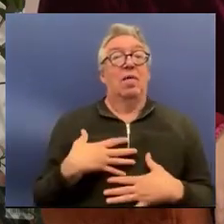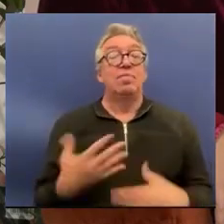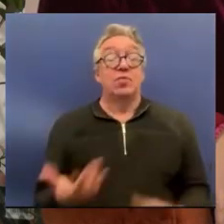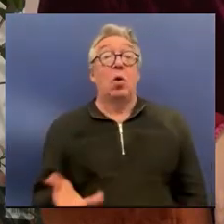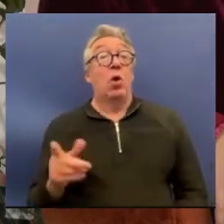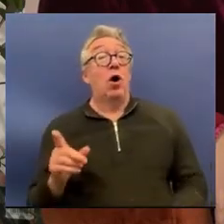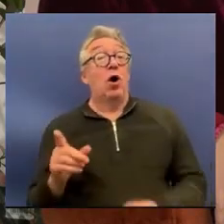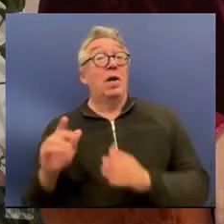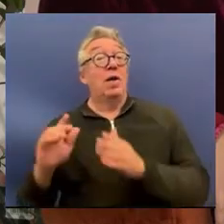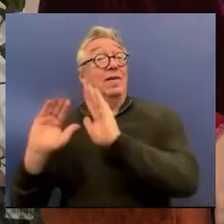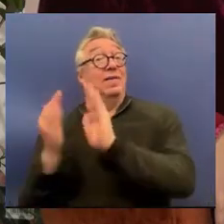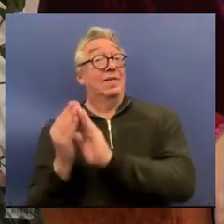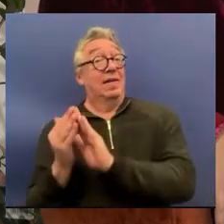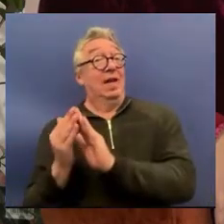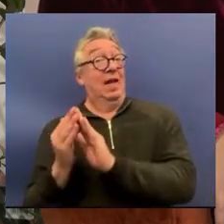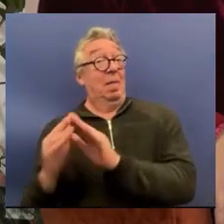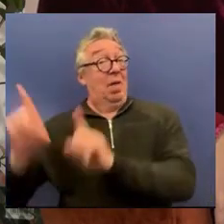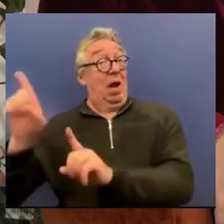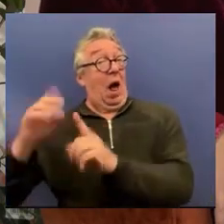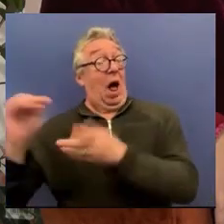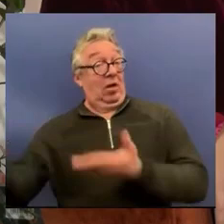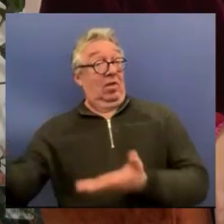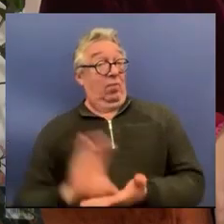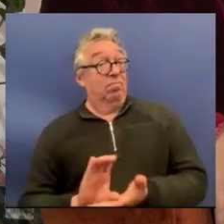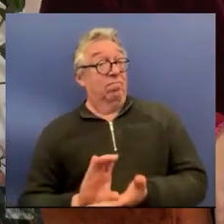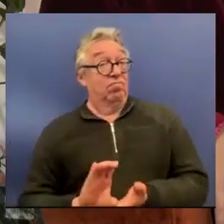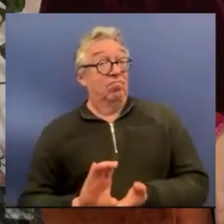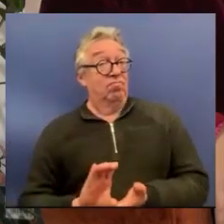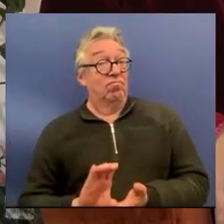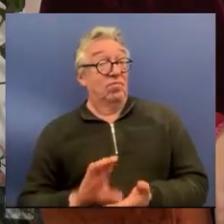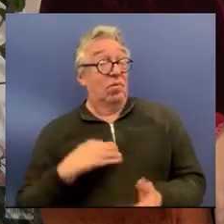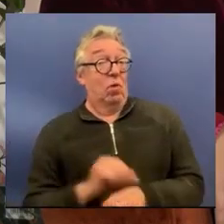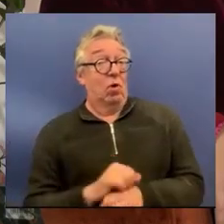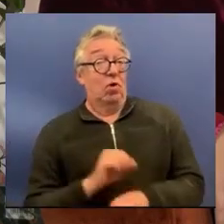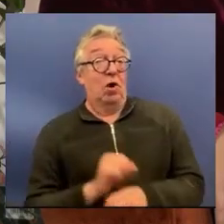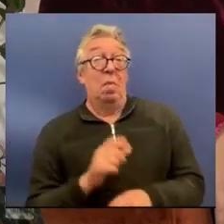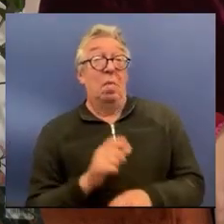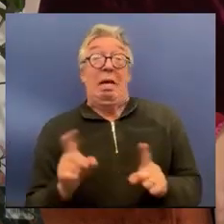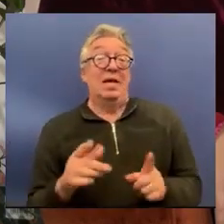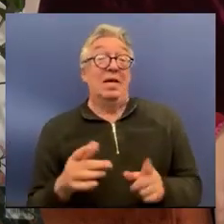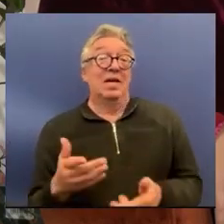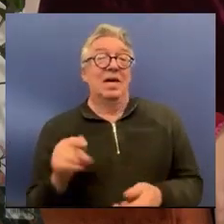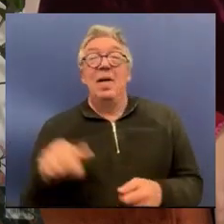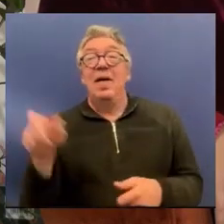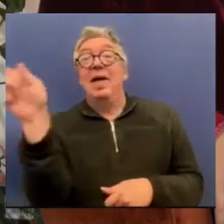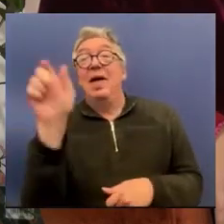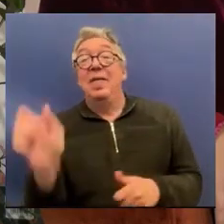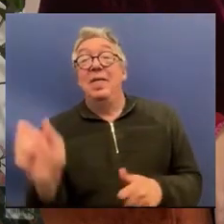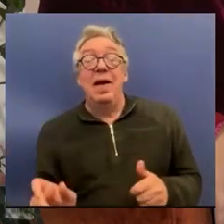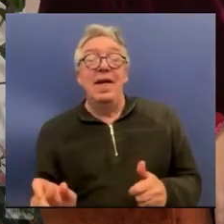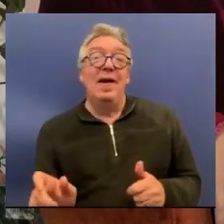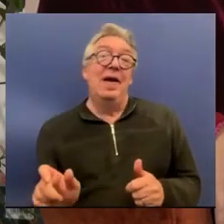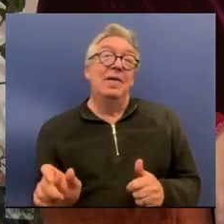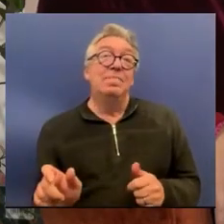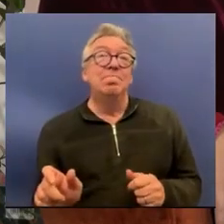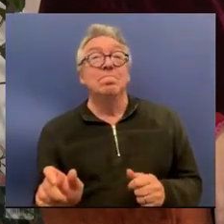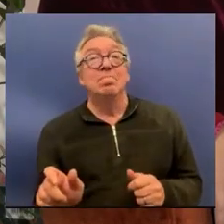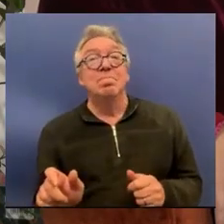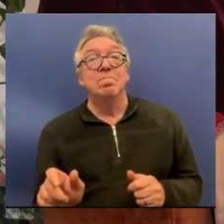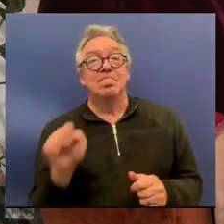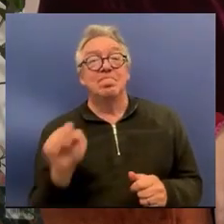the work, but I don't know, it's very fragile in Italy, let's say, the condition related to